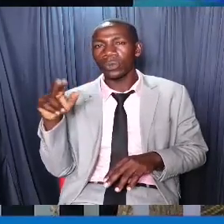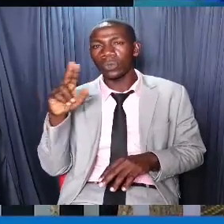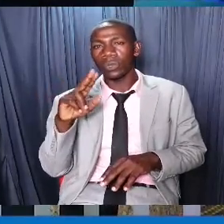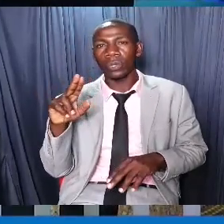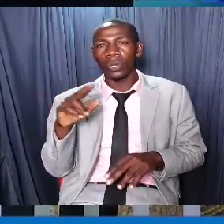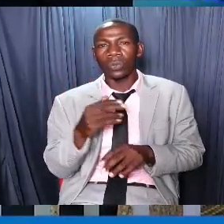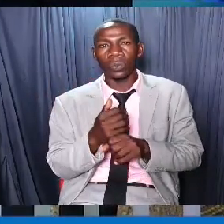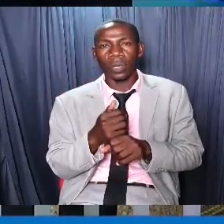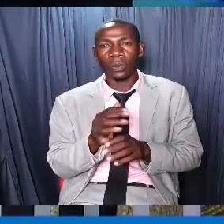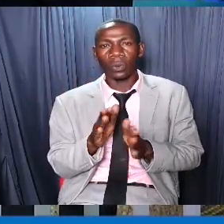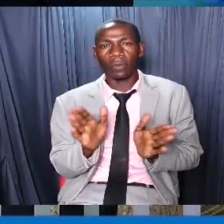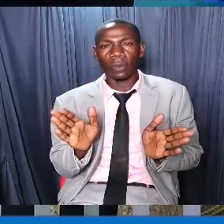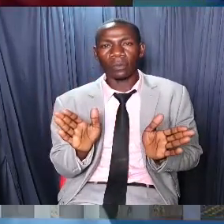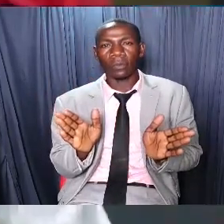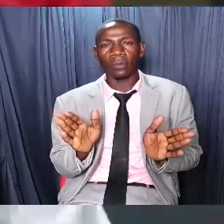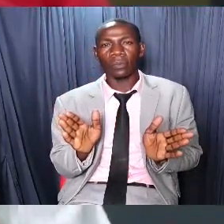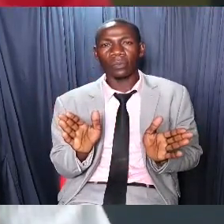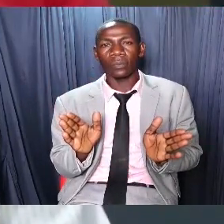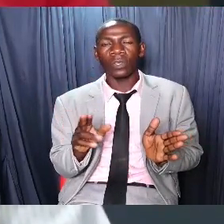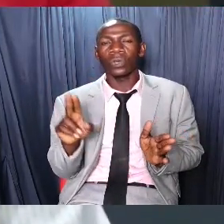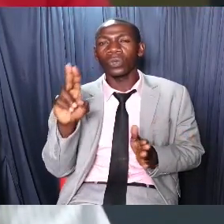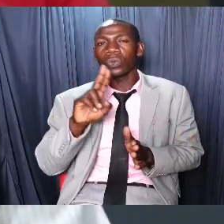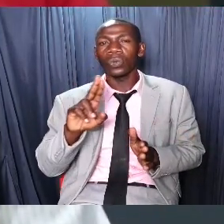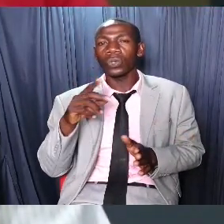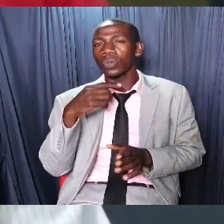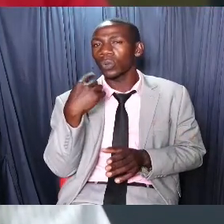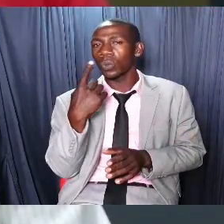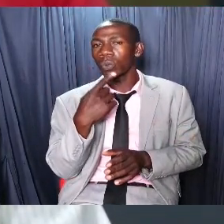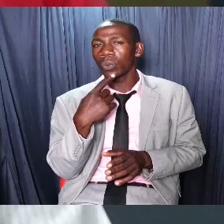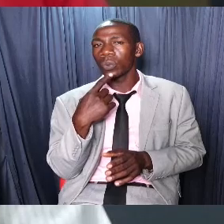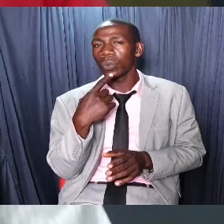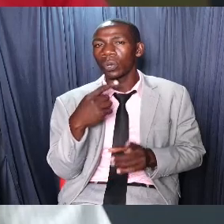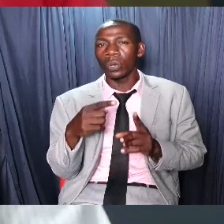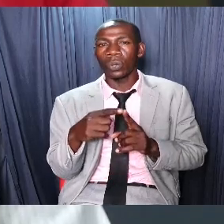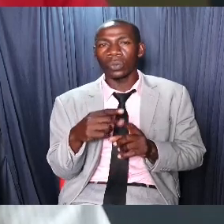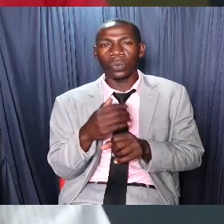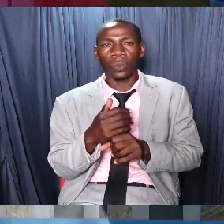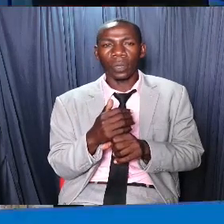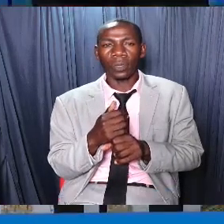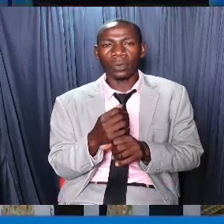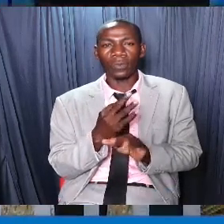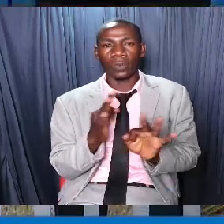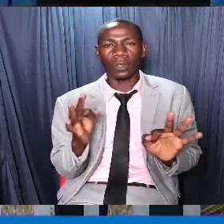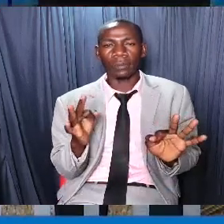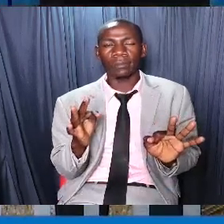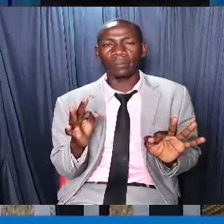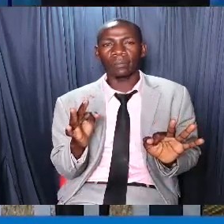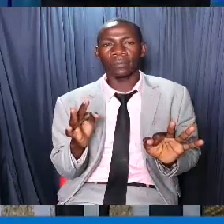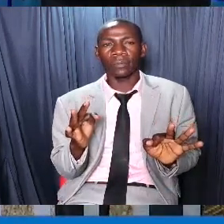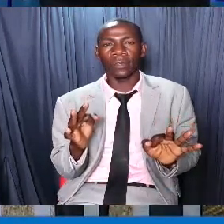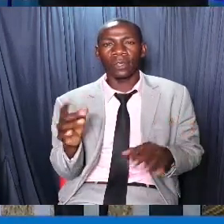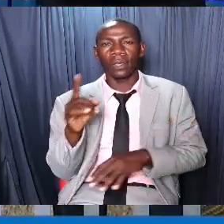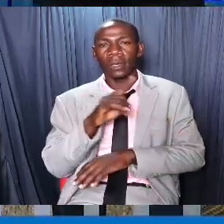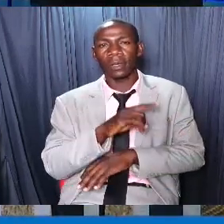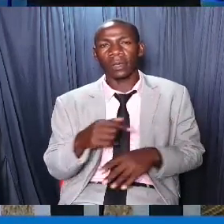Upate kufunguka. That you may deliver. Atatumia kinywa cha nani? Whose mouth will he use? Ili upate kufunguka. To set you free. Siku